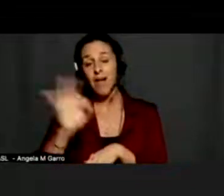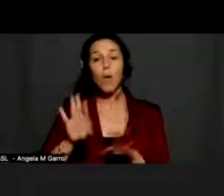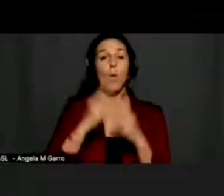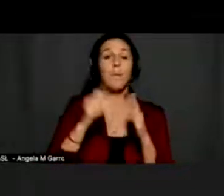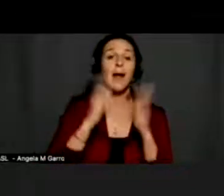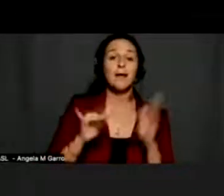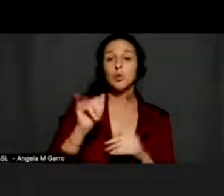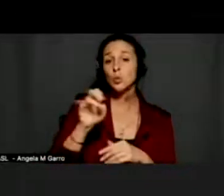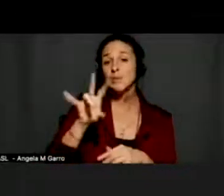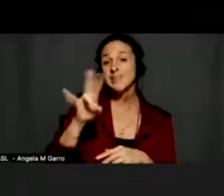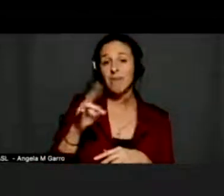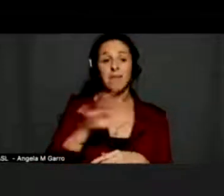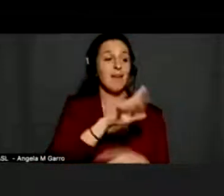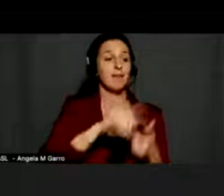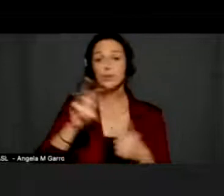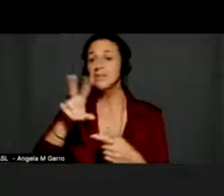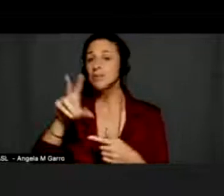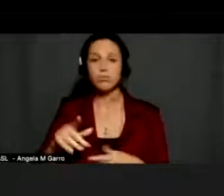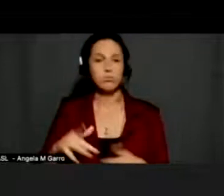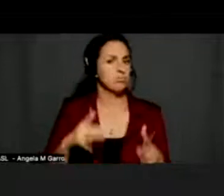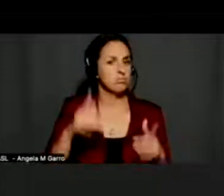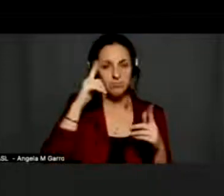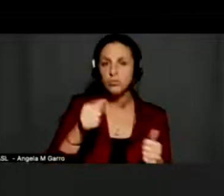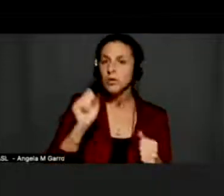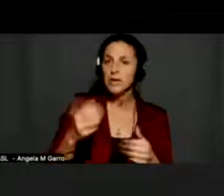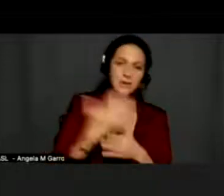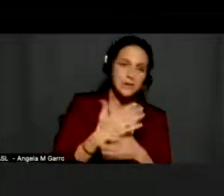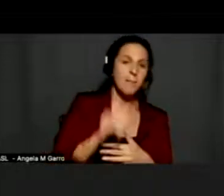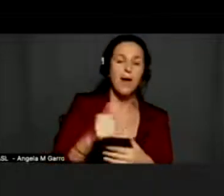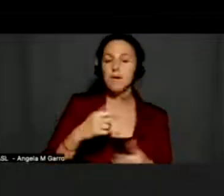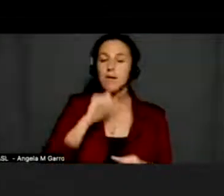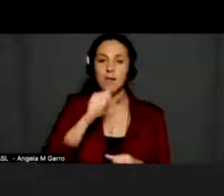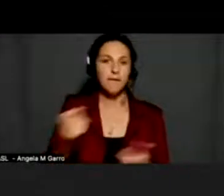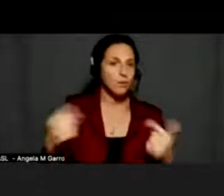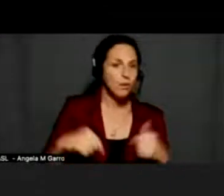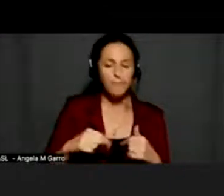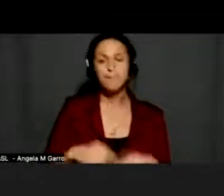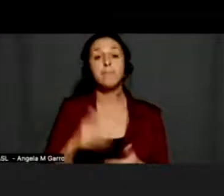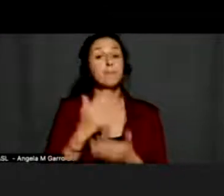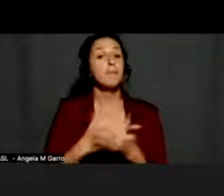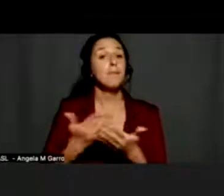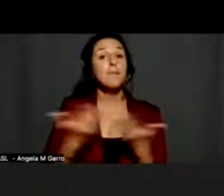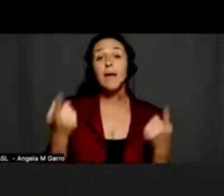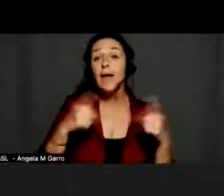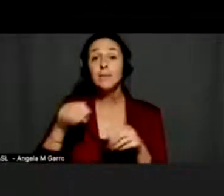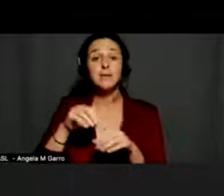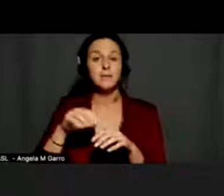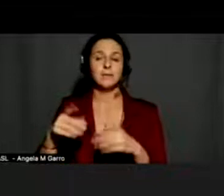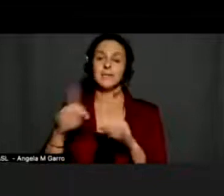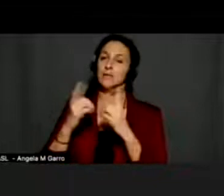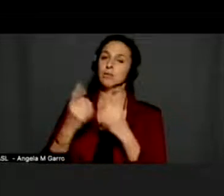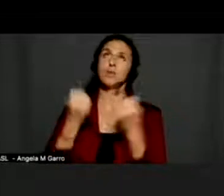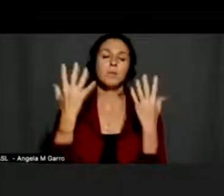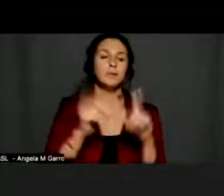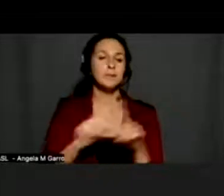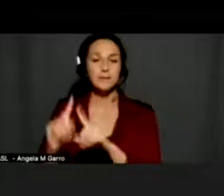7th from 5 to 6:30. Feel free to stop by. We'd love to have you. Some things that are happening in the district. There are so many things going on